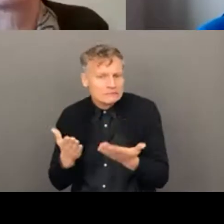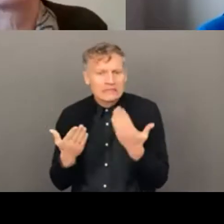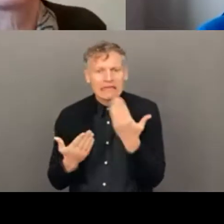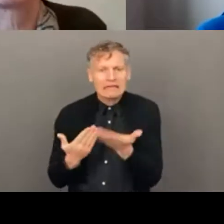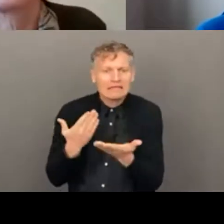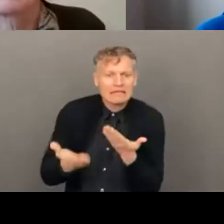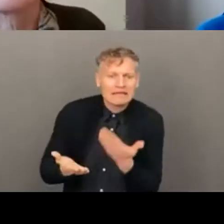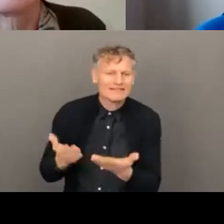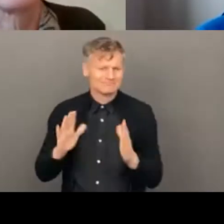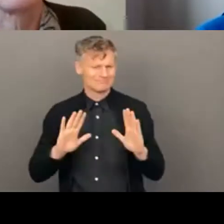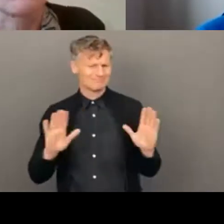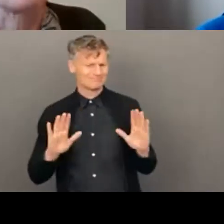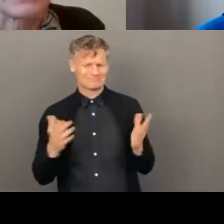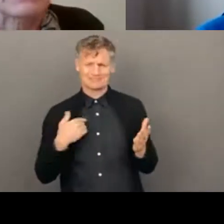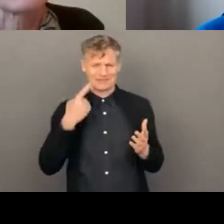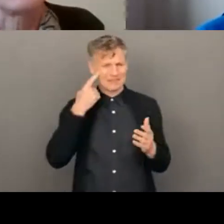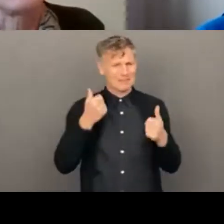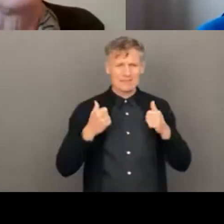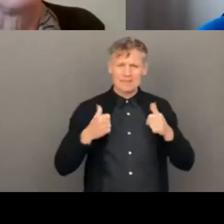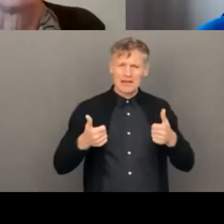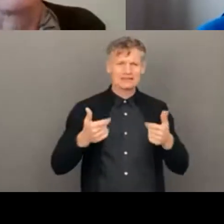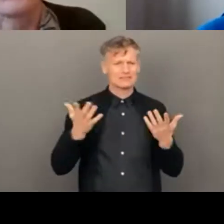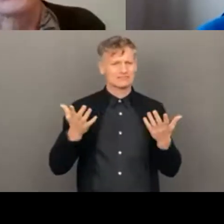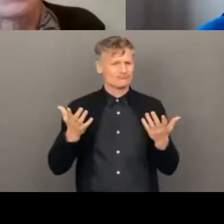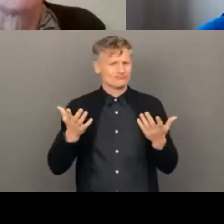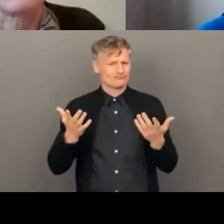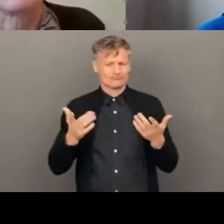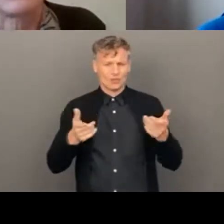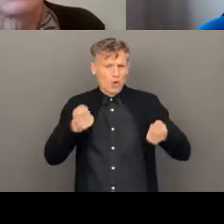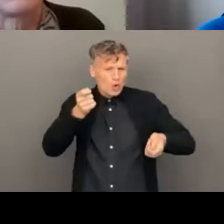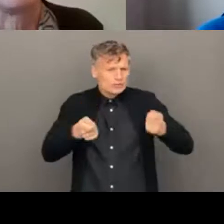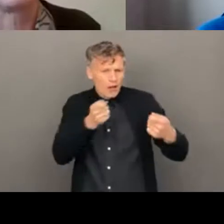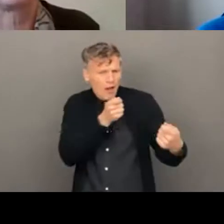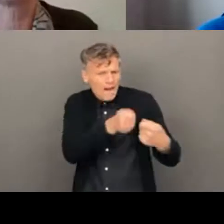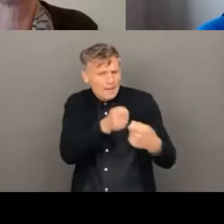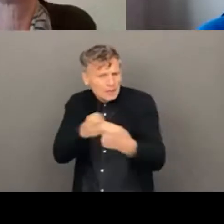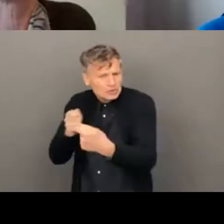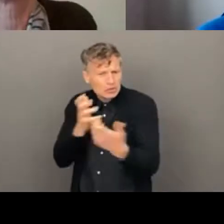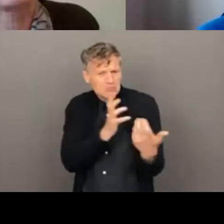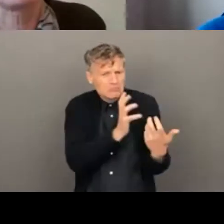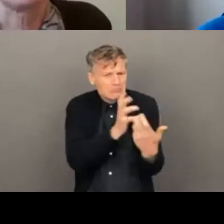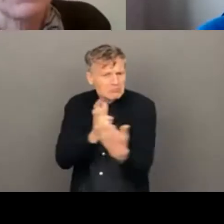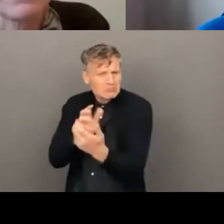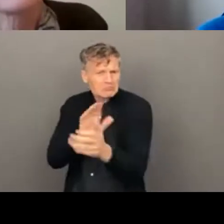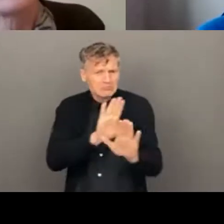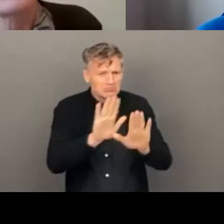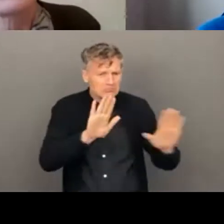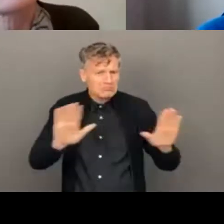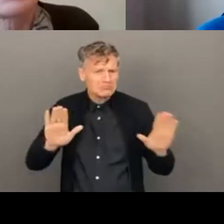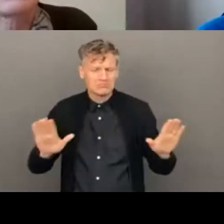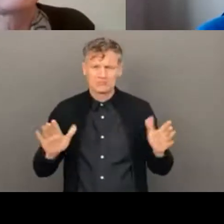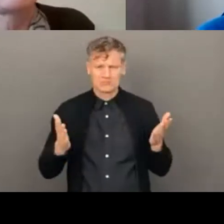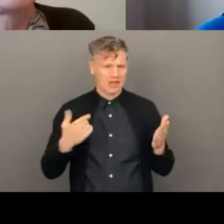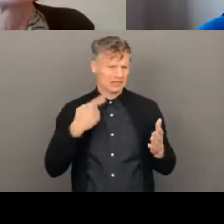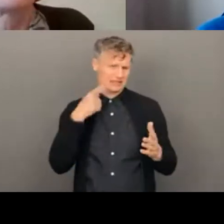reasonable accommodation, meet the individual needs from your side, but ensure that the staff with